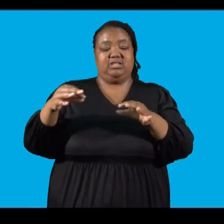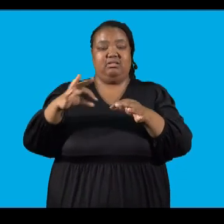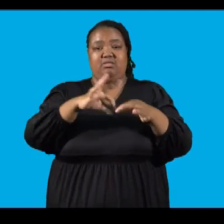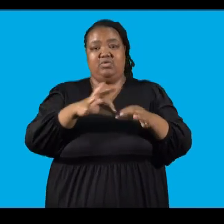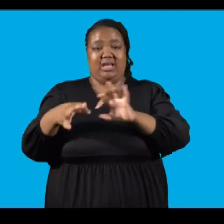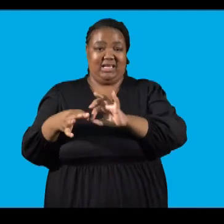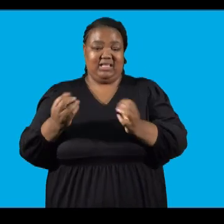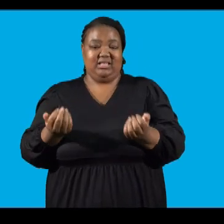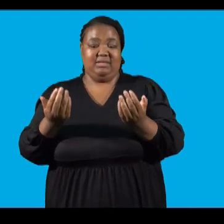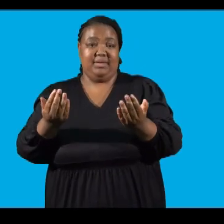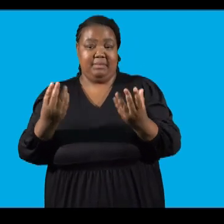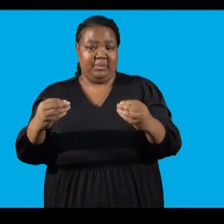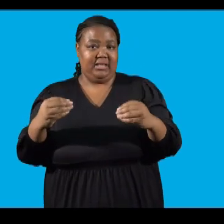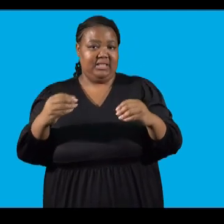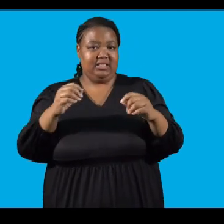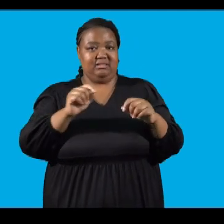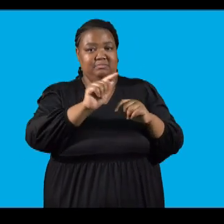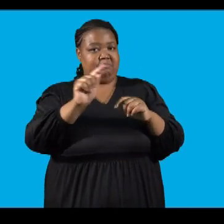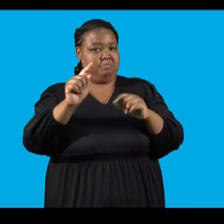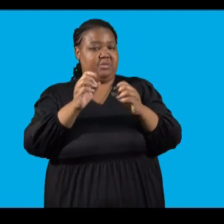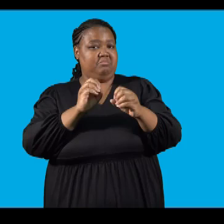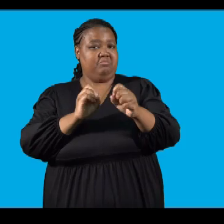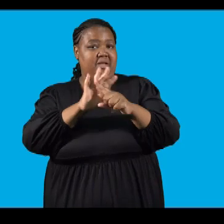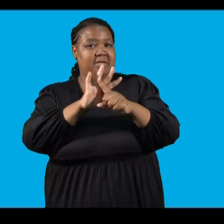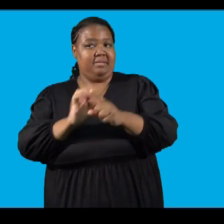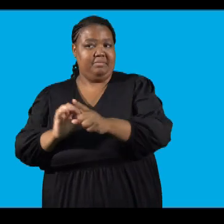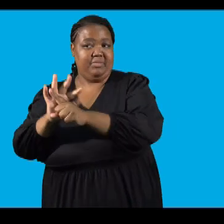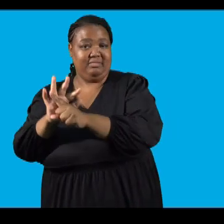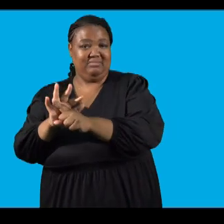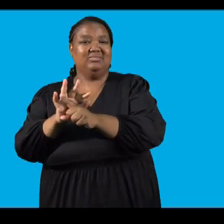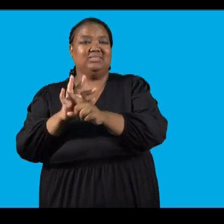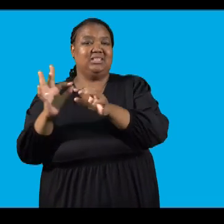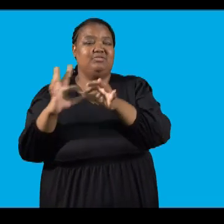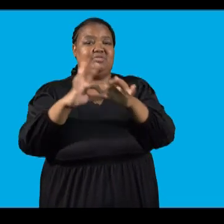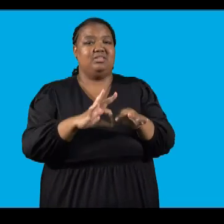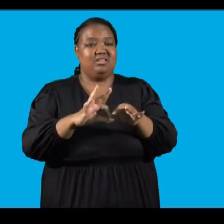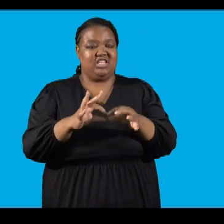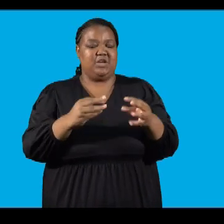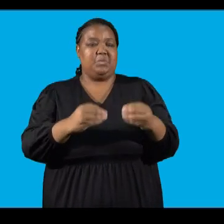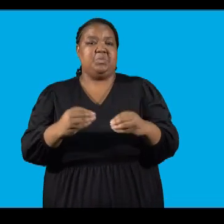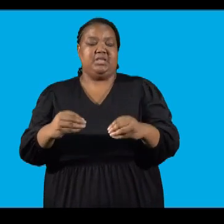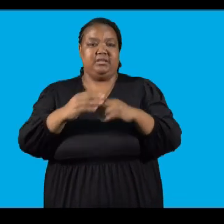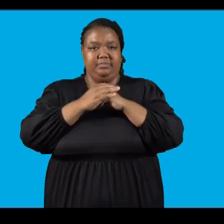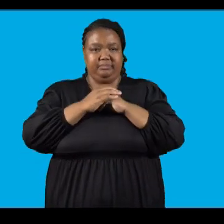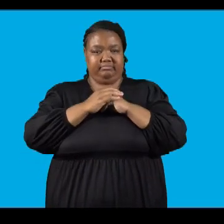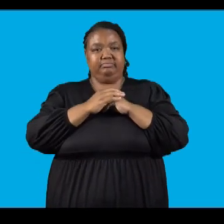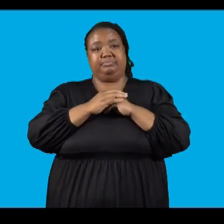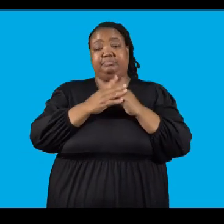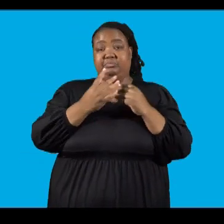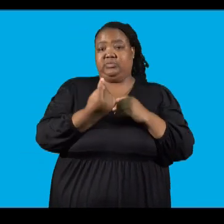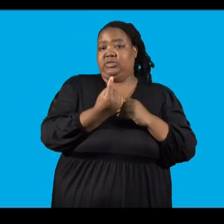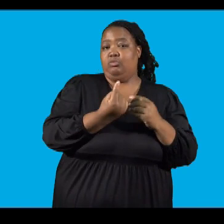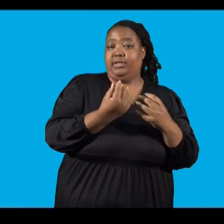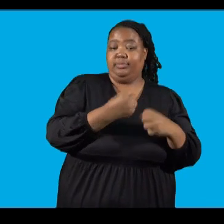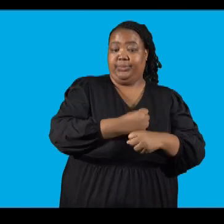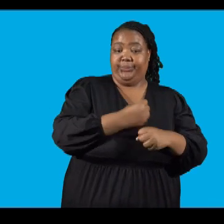chains affecting various businesses and potentially leading to job losses in related